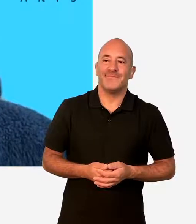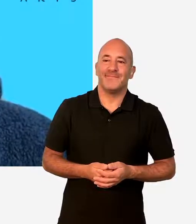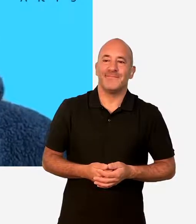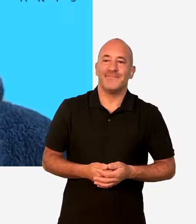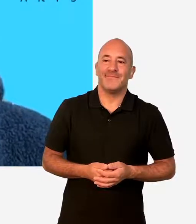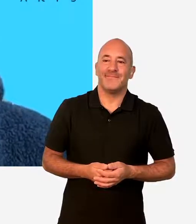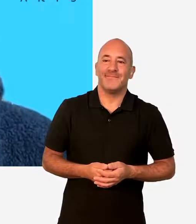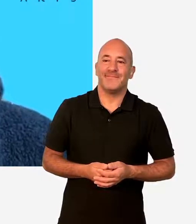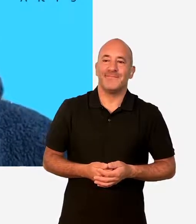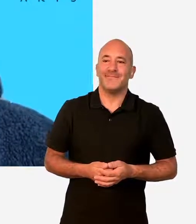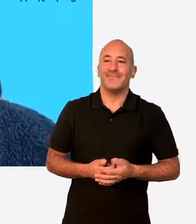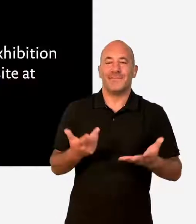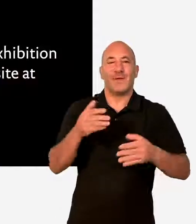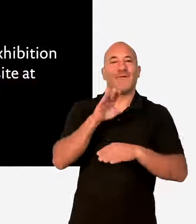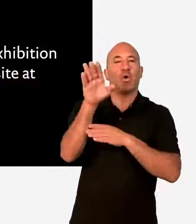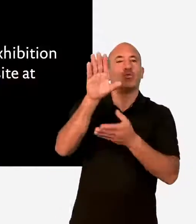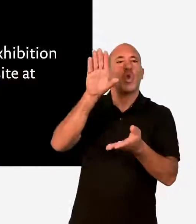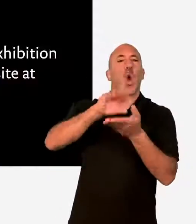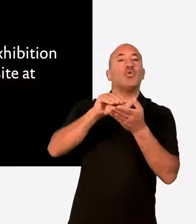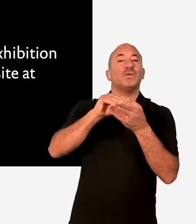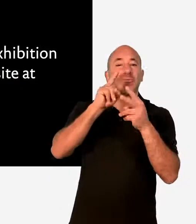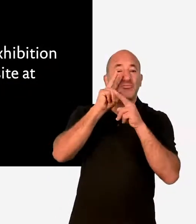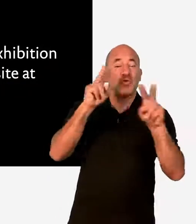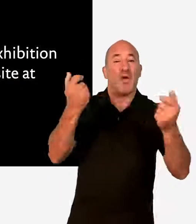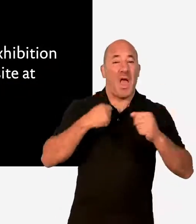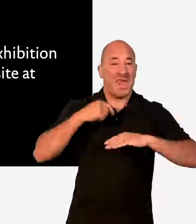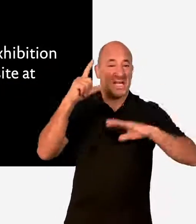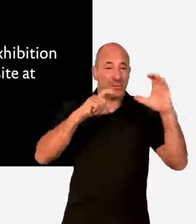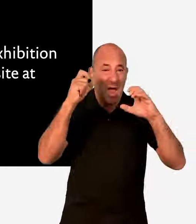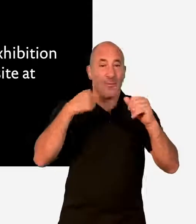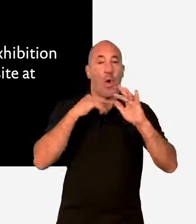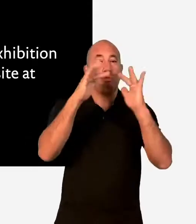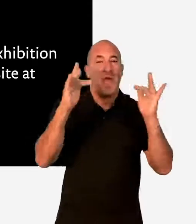funding. You can view the Future is Loading